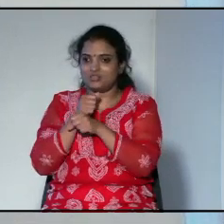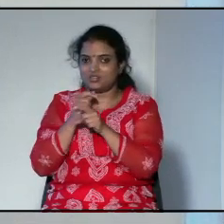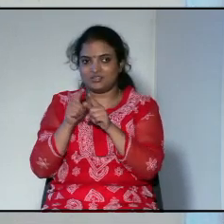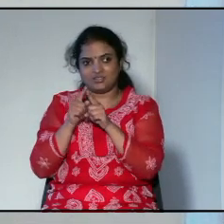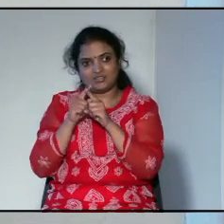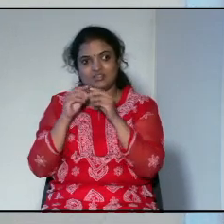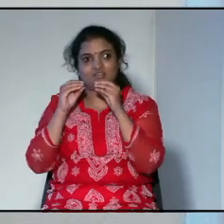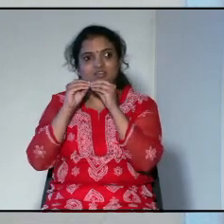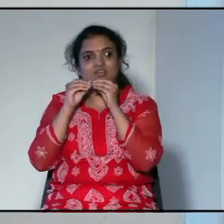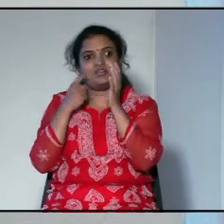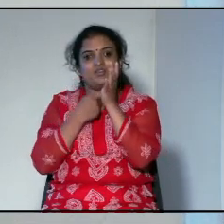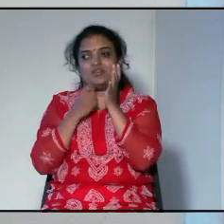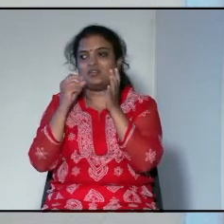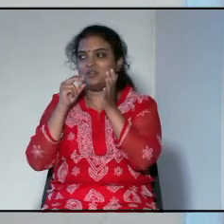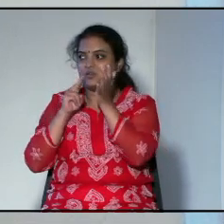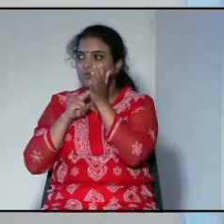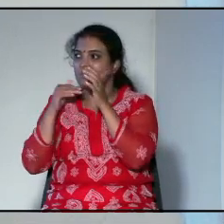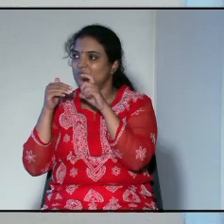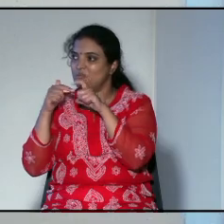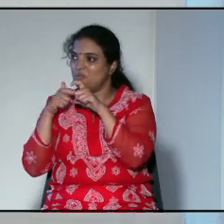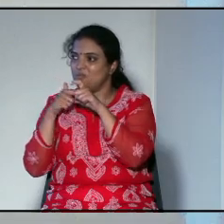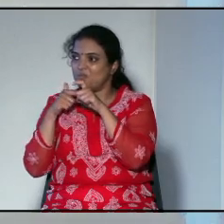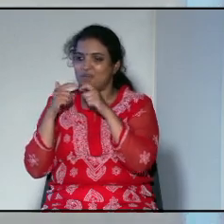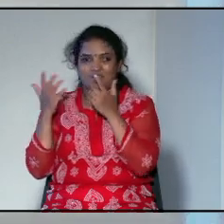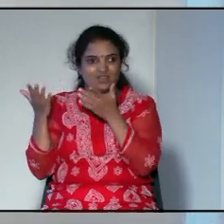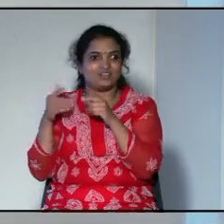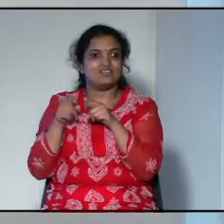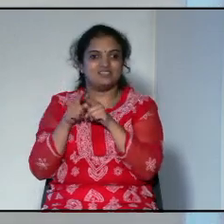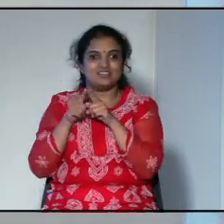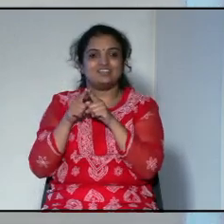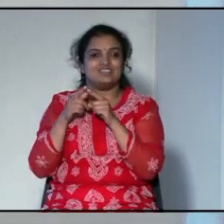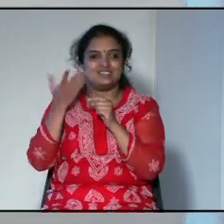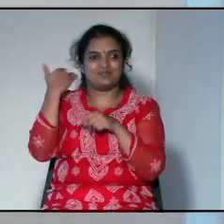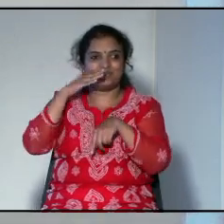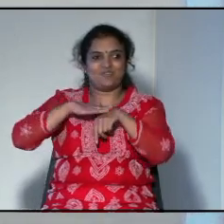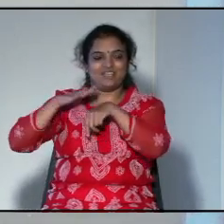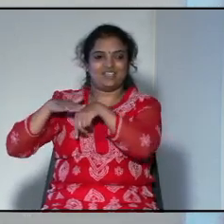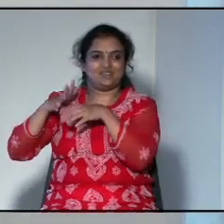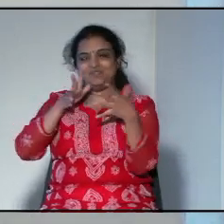then. Okay. Thank you.